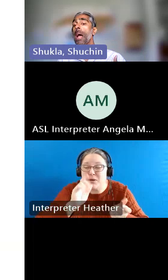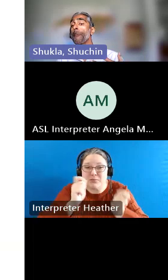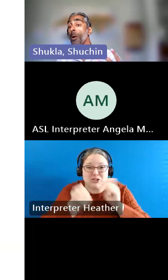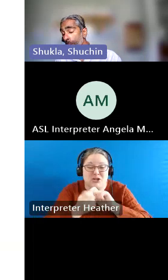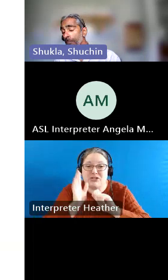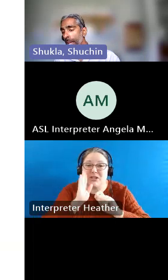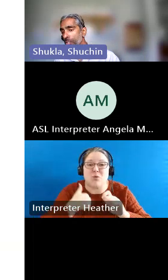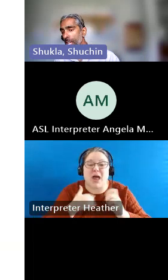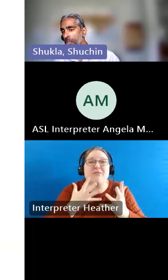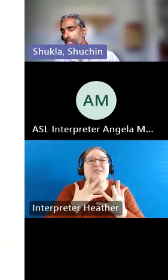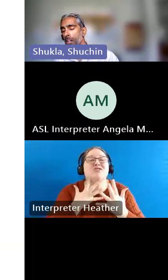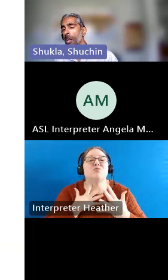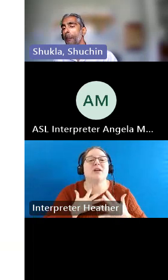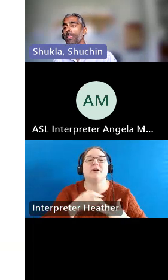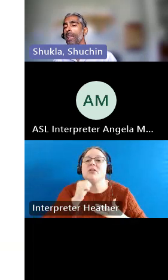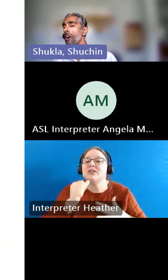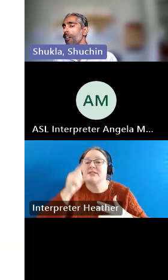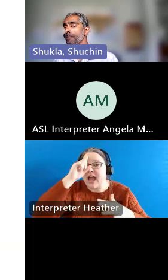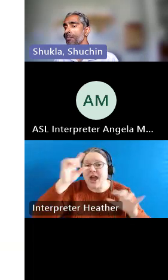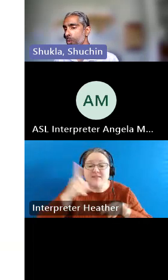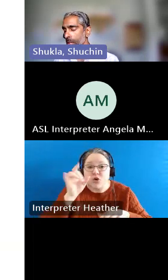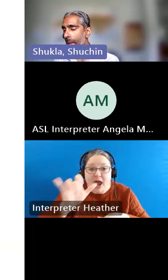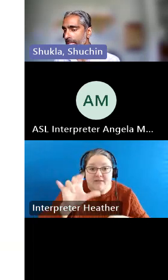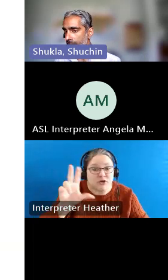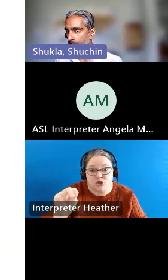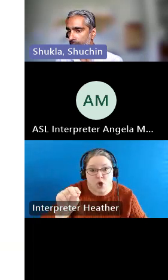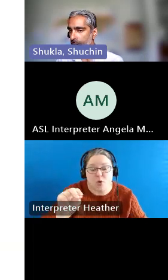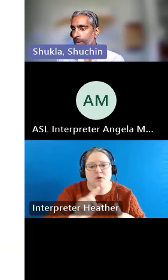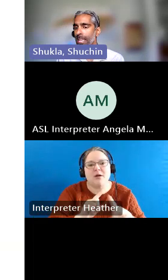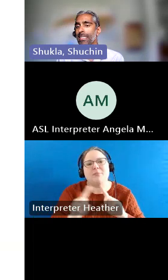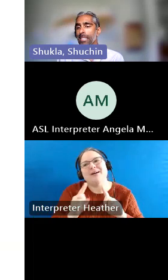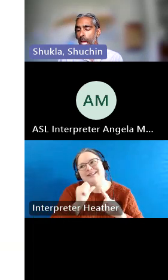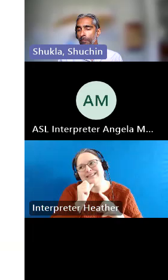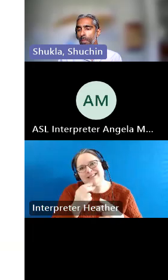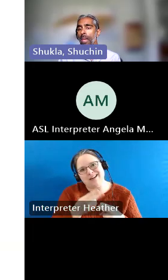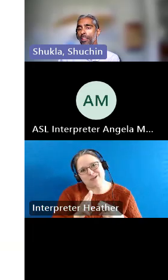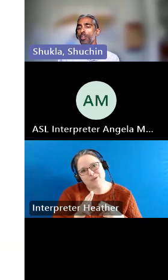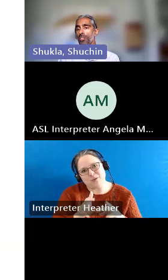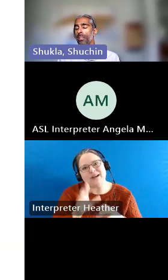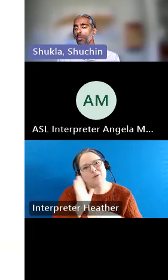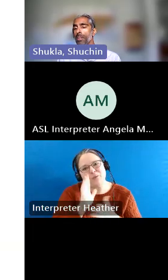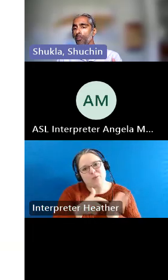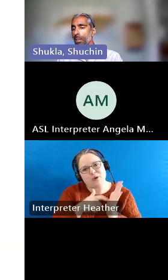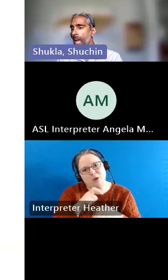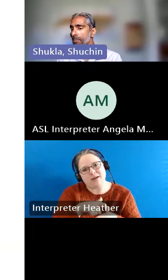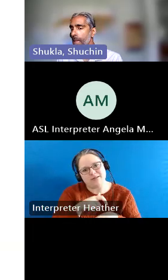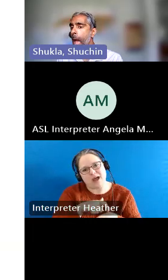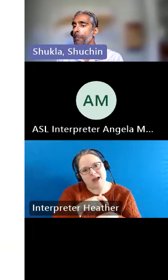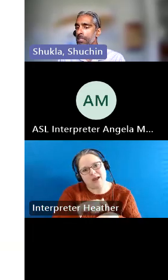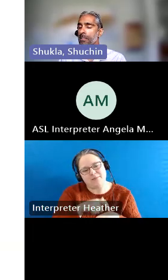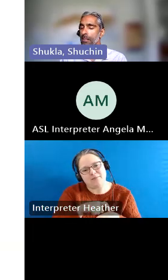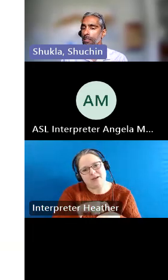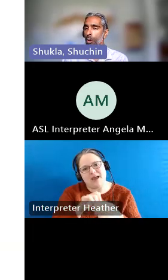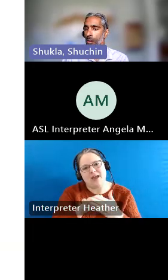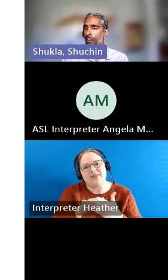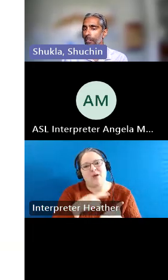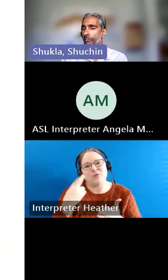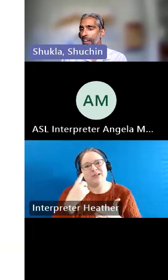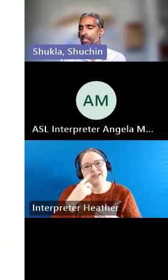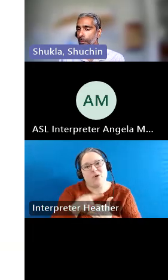cravings. Those are not permanent brain changes, but they aren't short lasting either. It takes time. And usually the risk of relapse